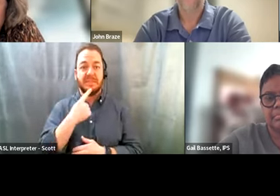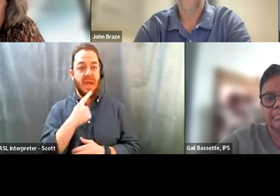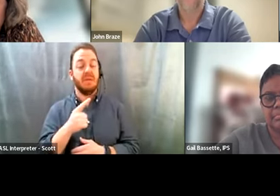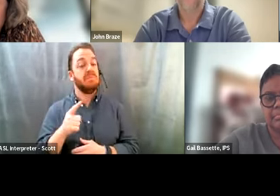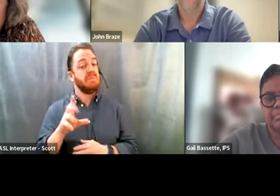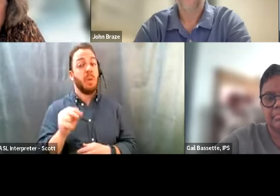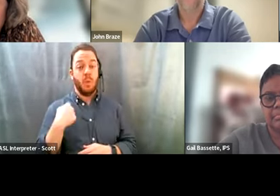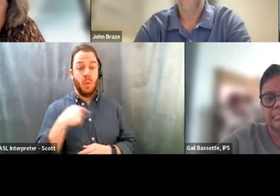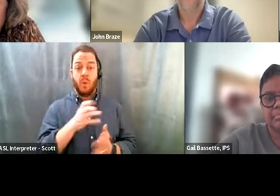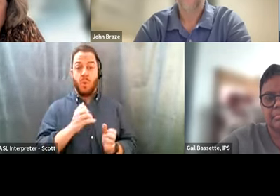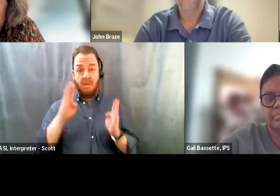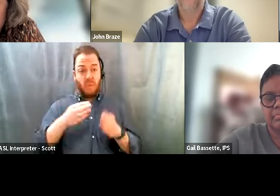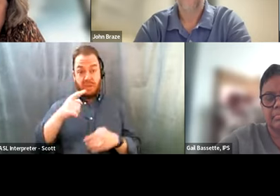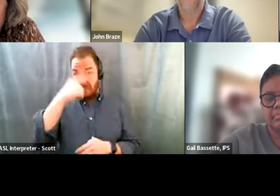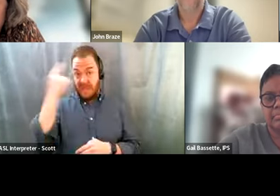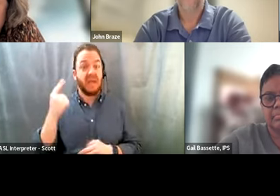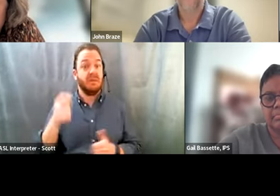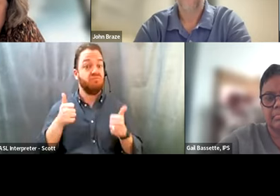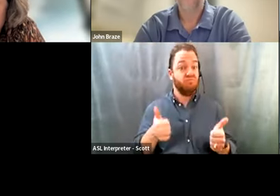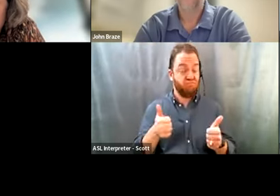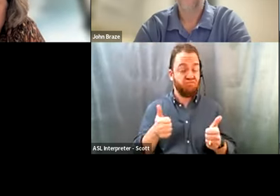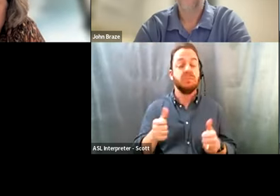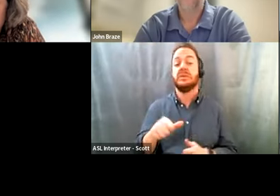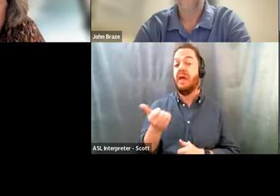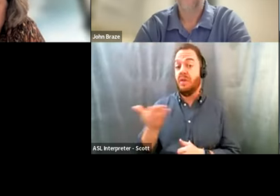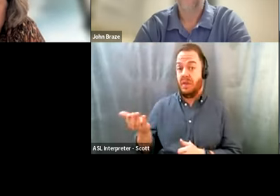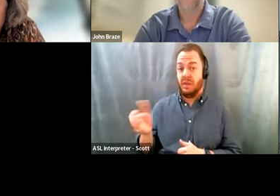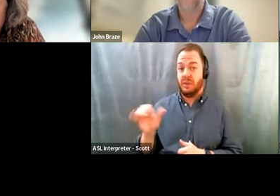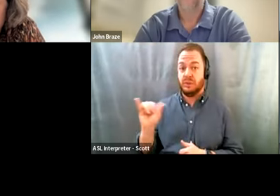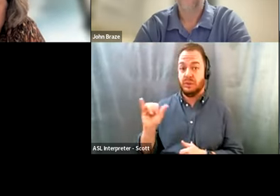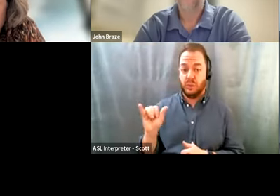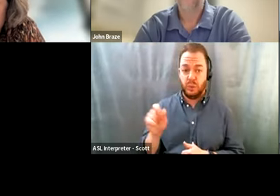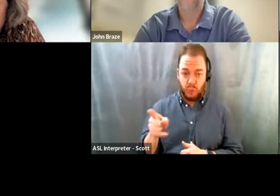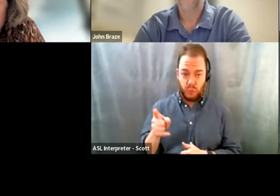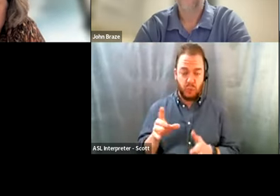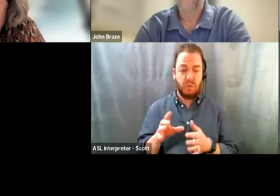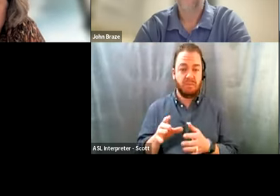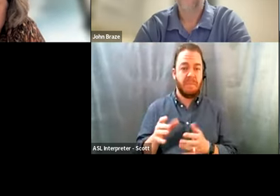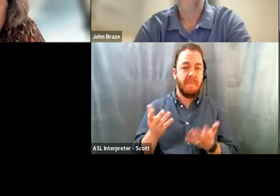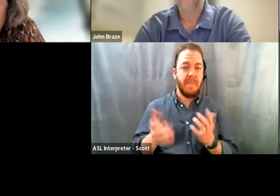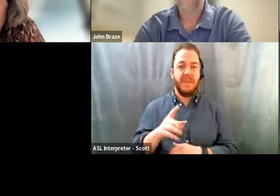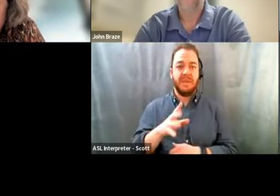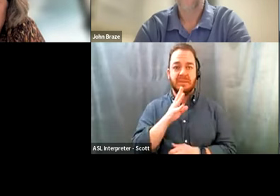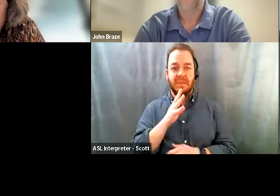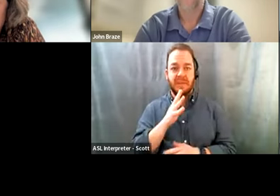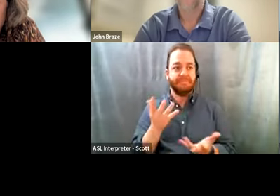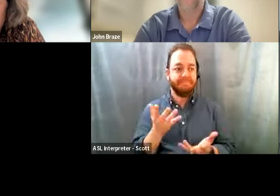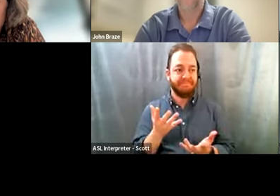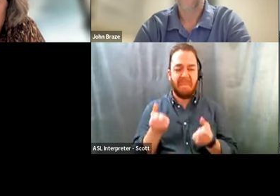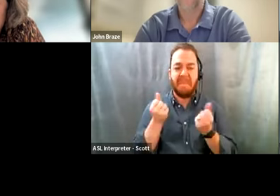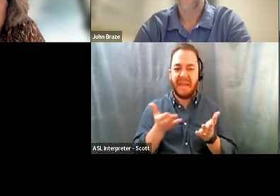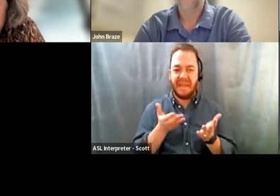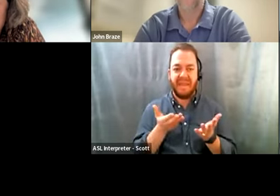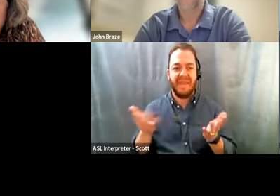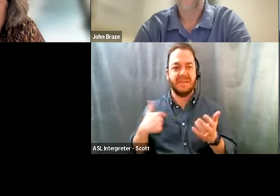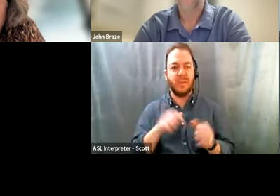Black. So the other thing is then you say to yourselves, well, there's so many things that we